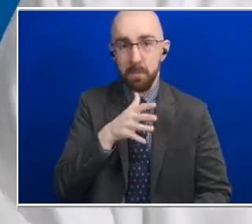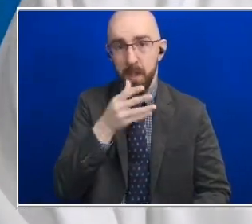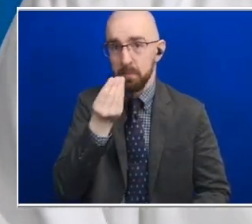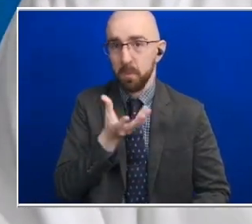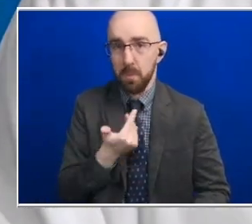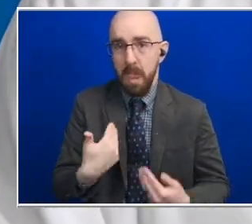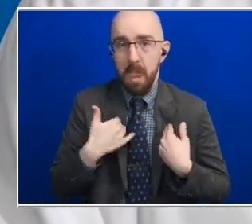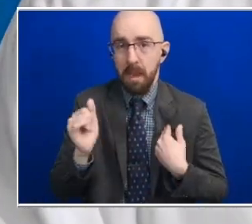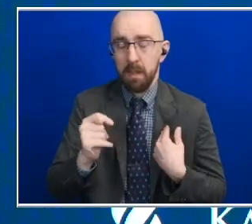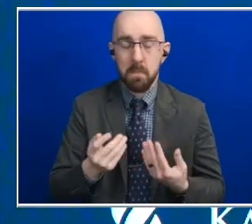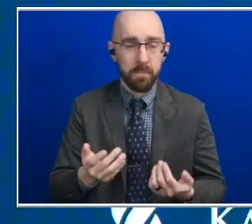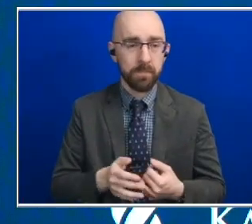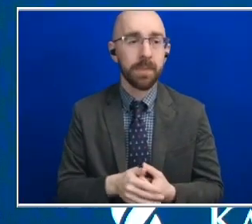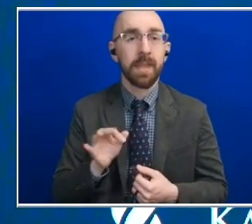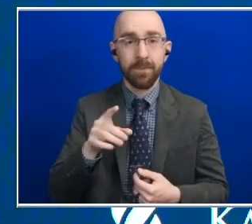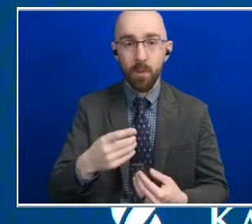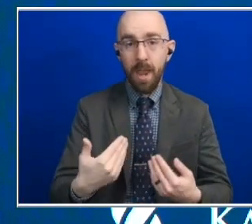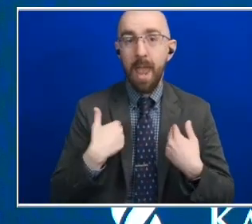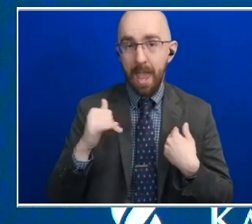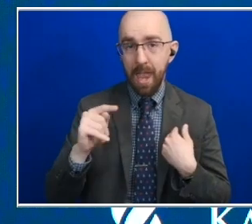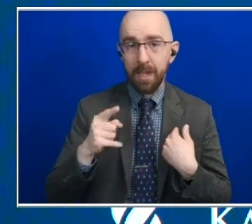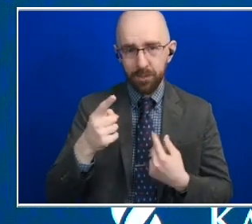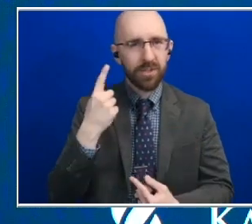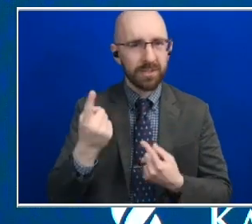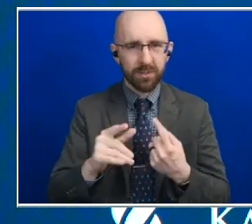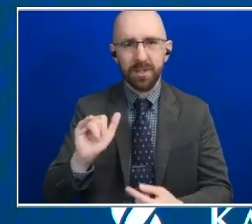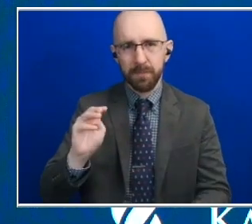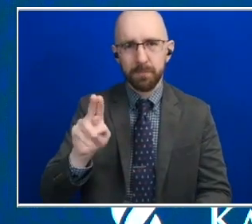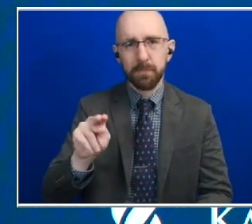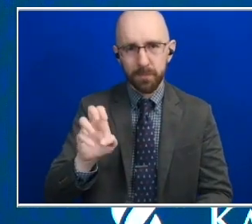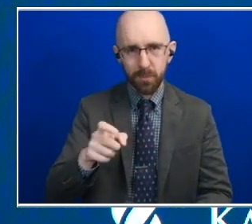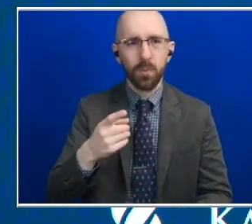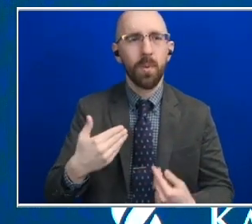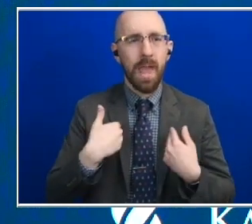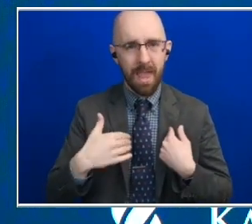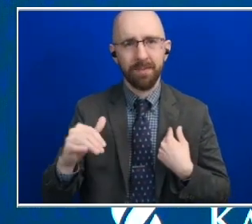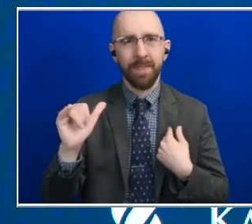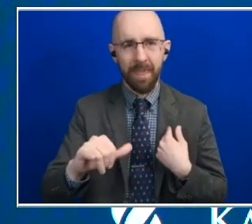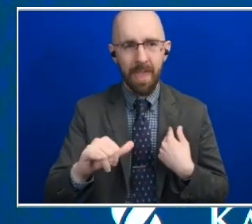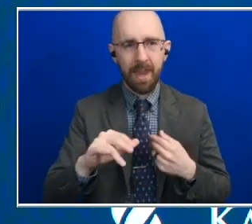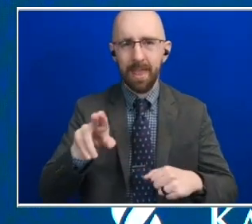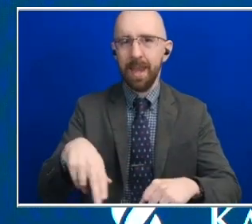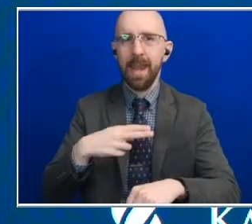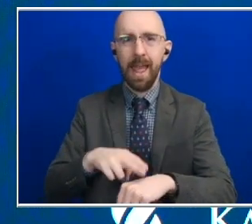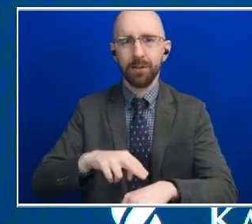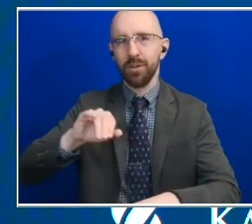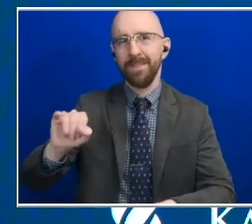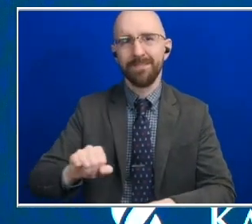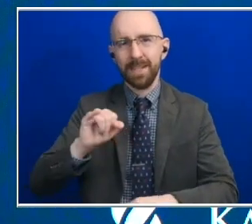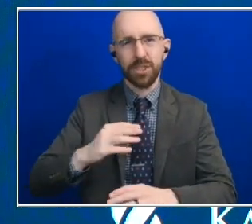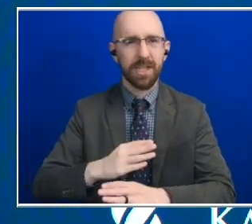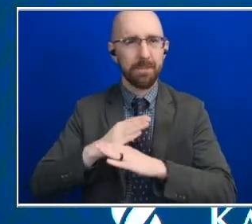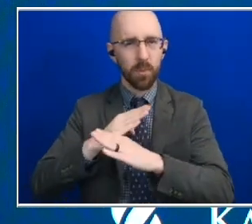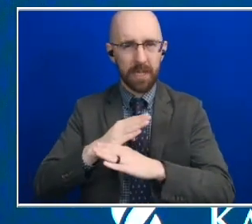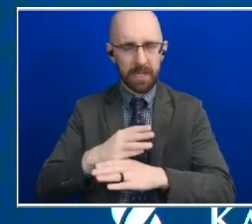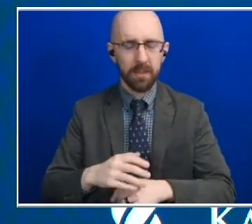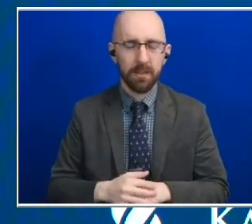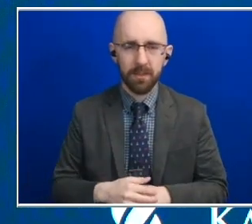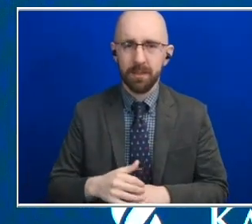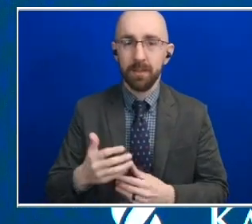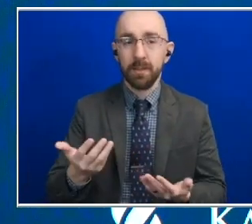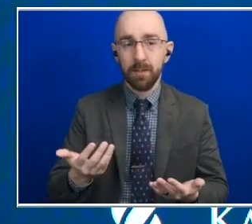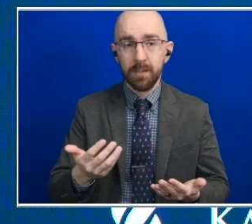had measles, then you would be considered immune. You'd have that natural infection immunity, which is not better because we know